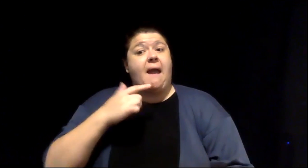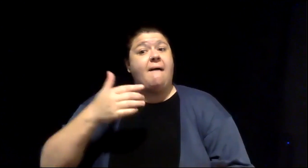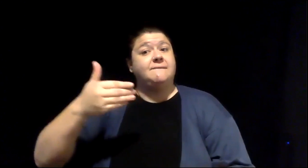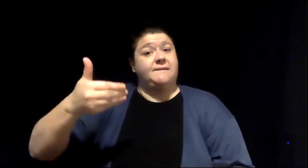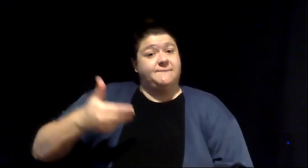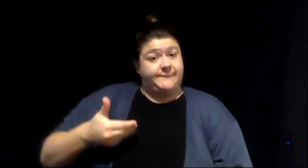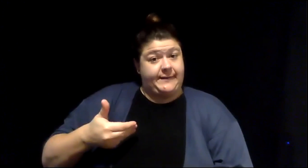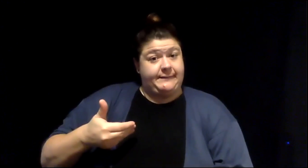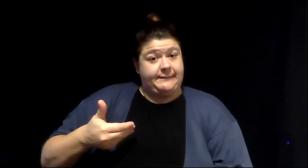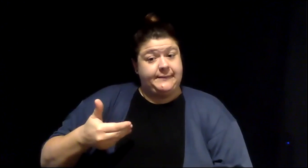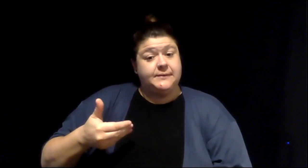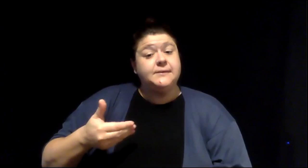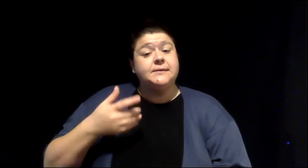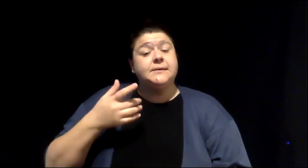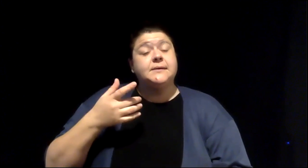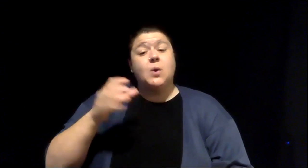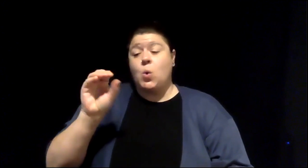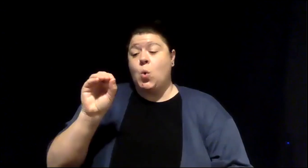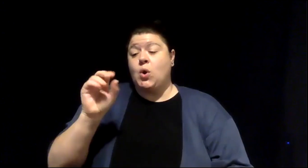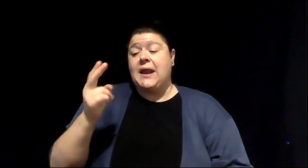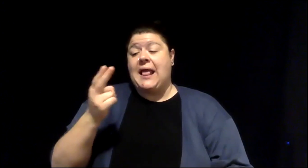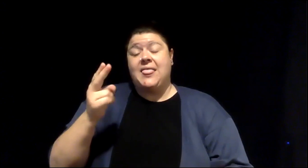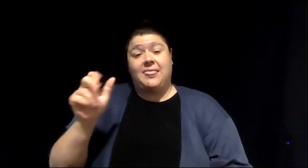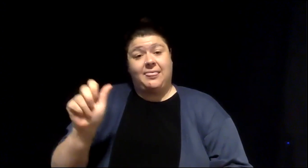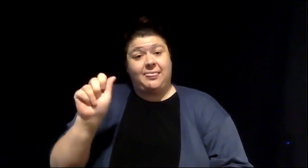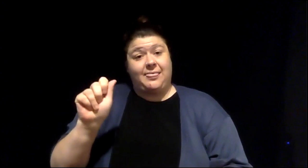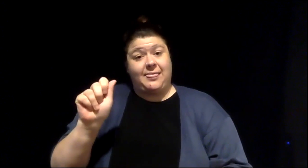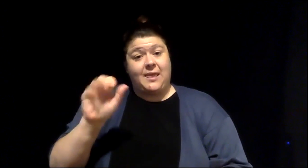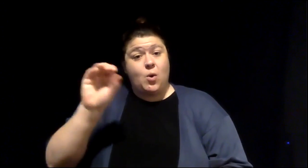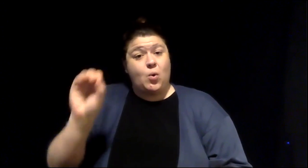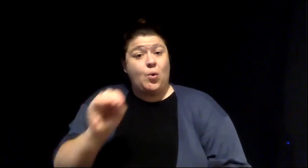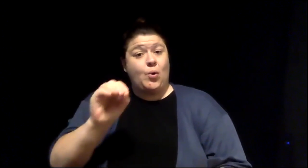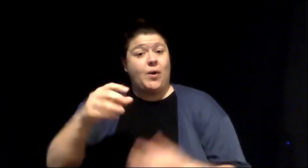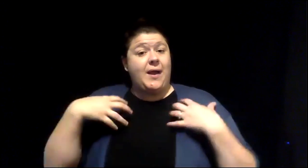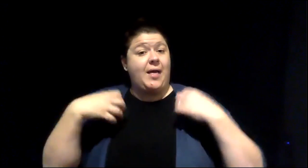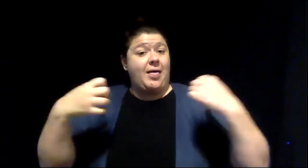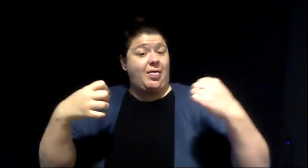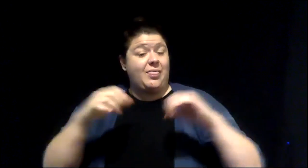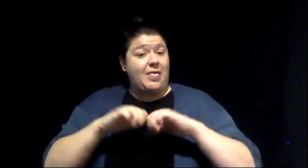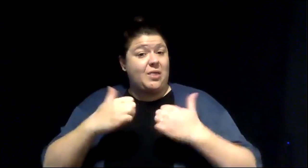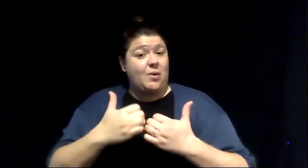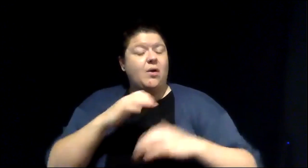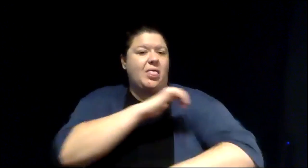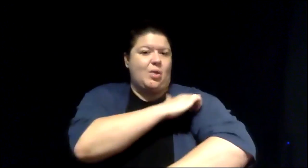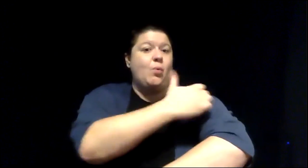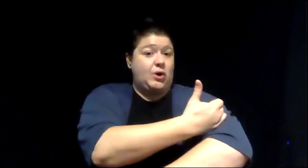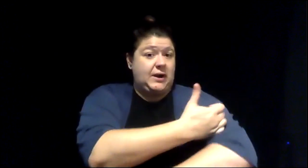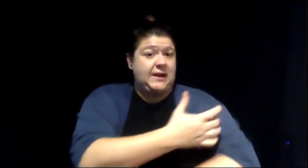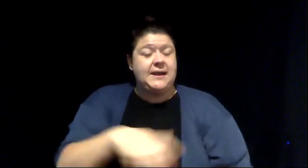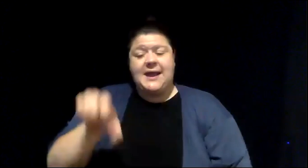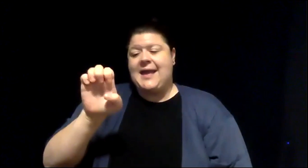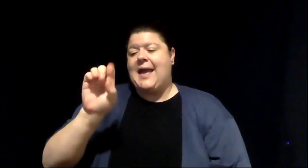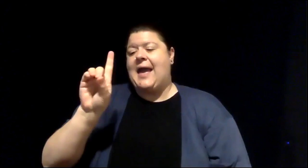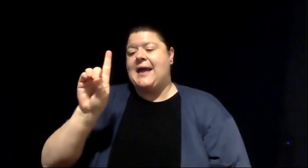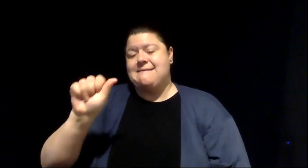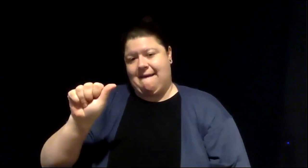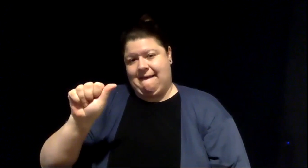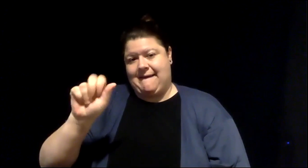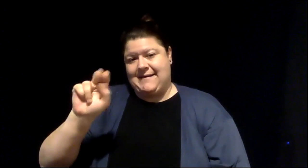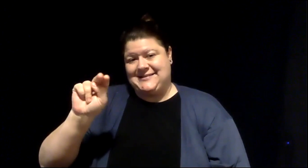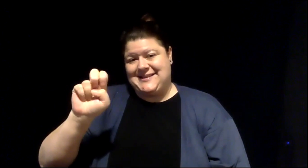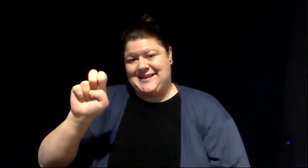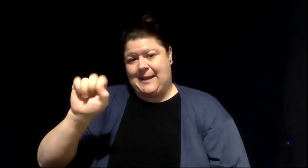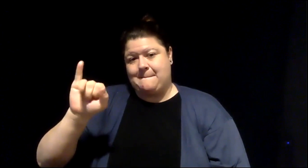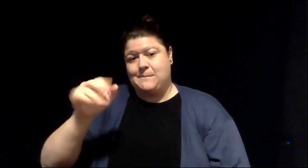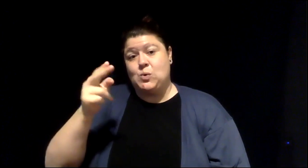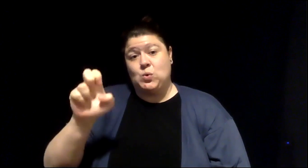the person from the Oregon Health Authority, Edna Nyamu, to join us on that day to answer any questions that